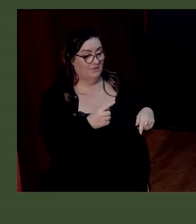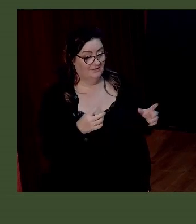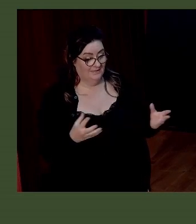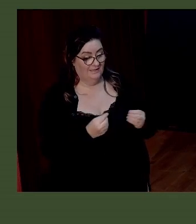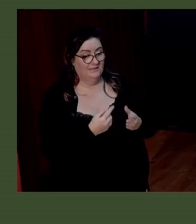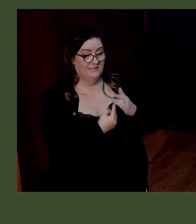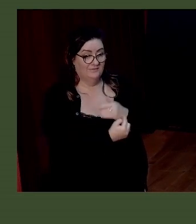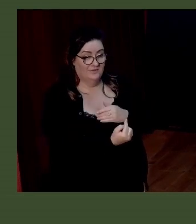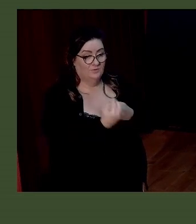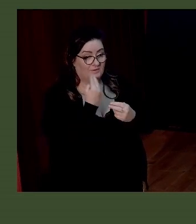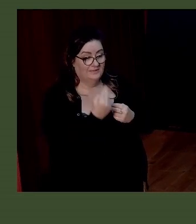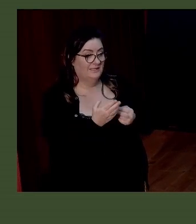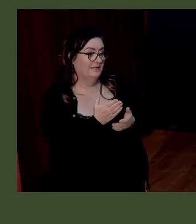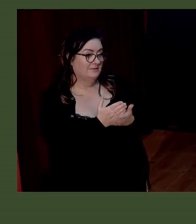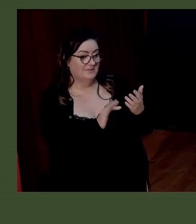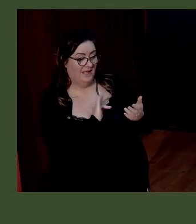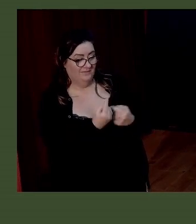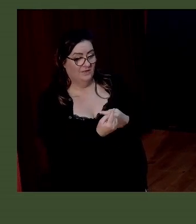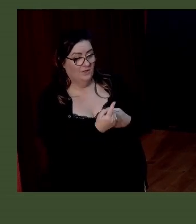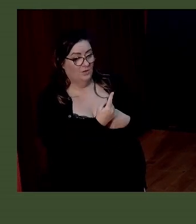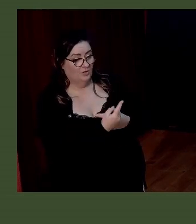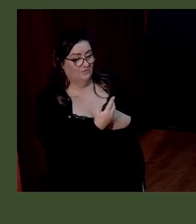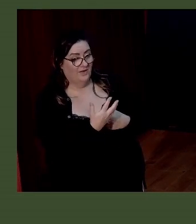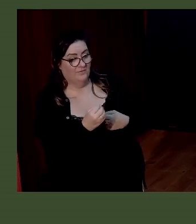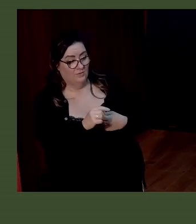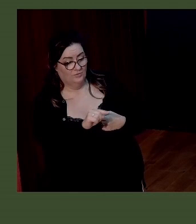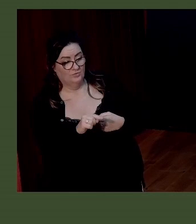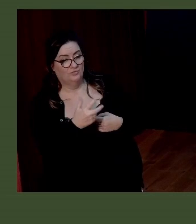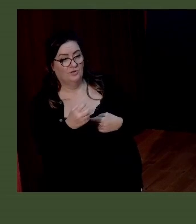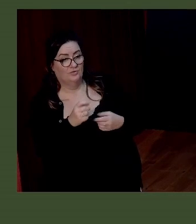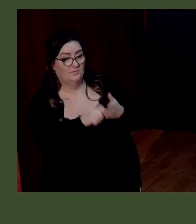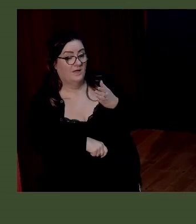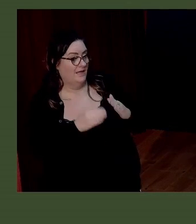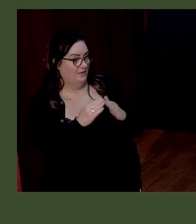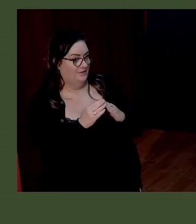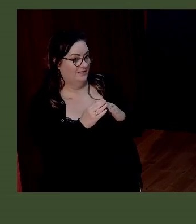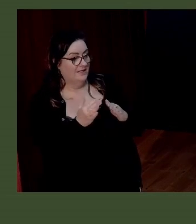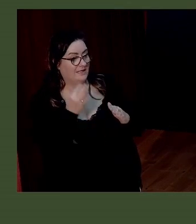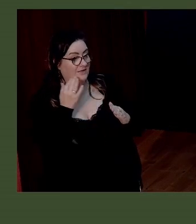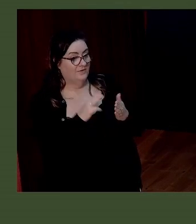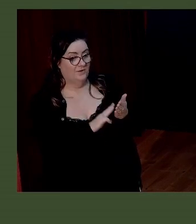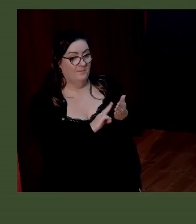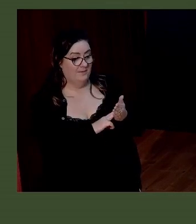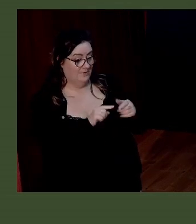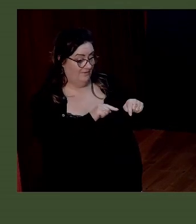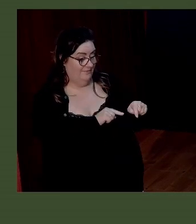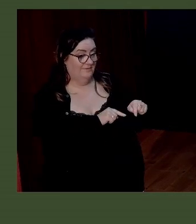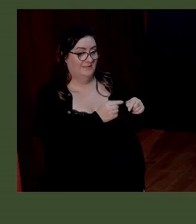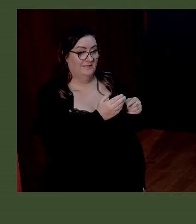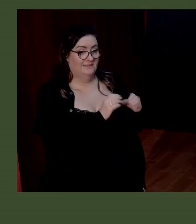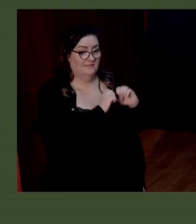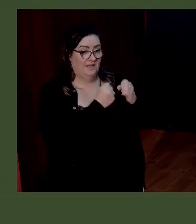individual will need somewhere in the region of between £150 to £300 to buy a house. If you're a member of a utility